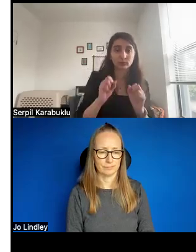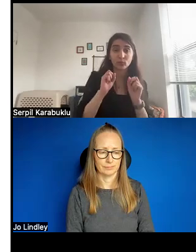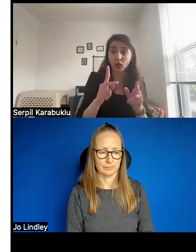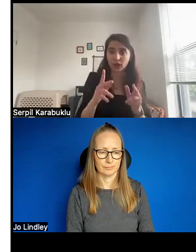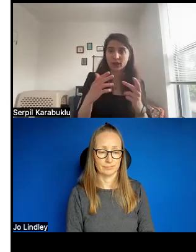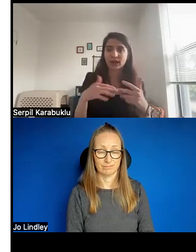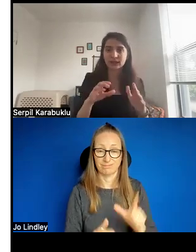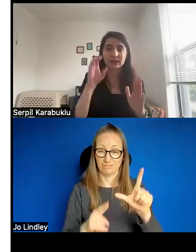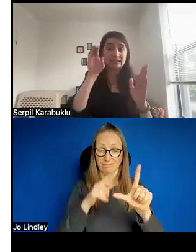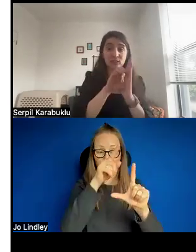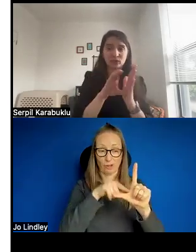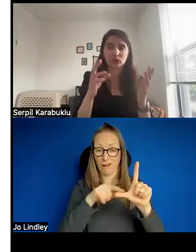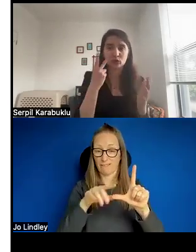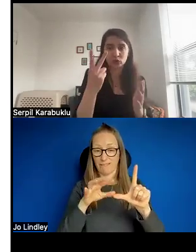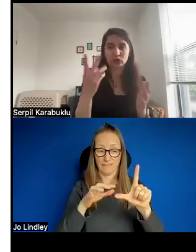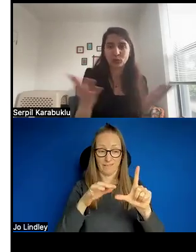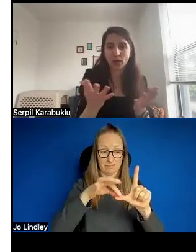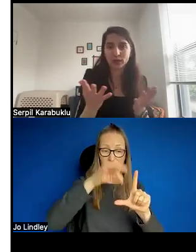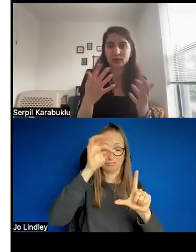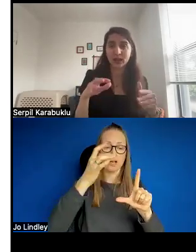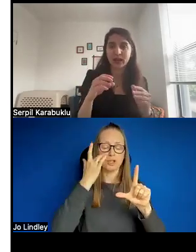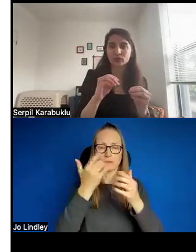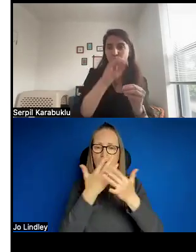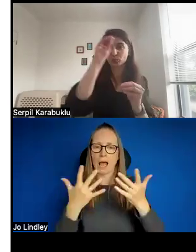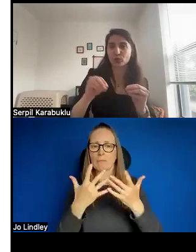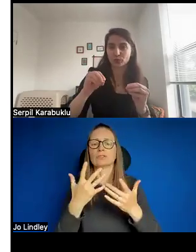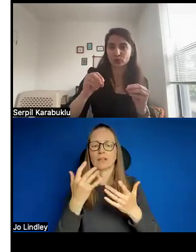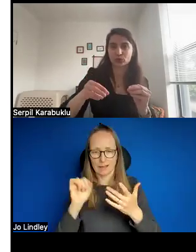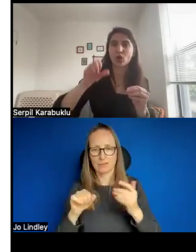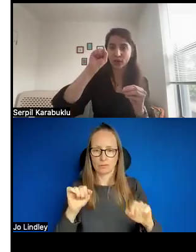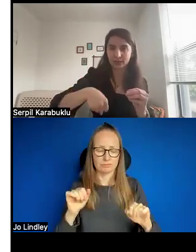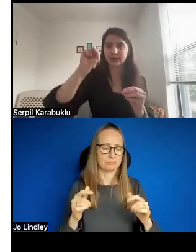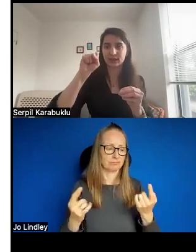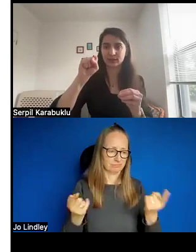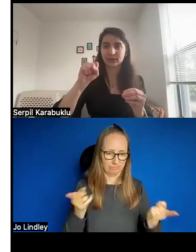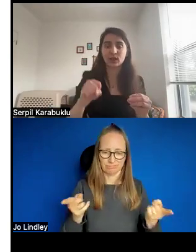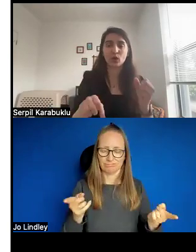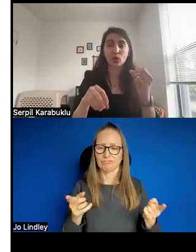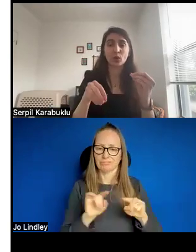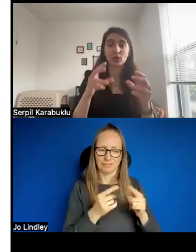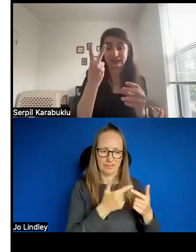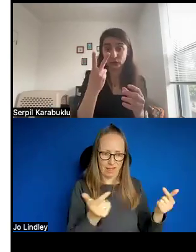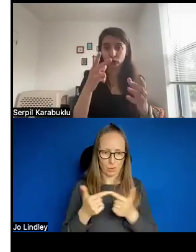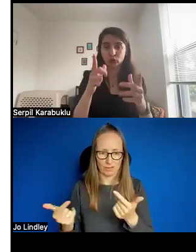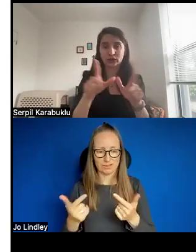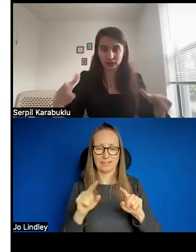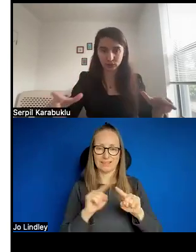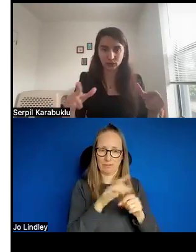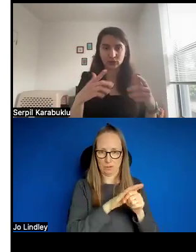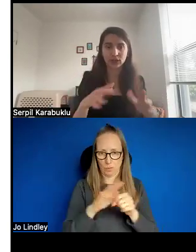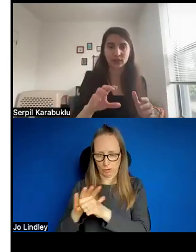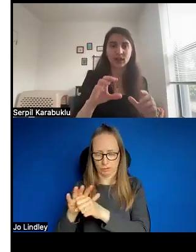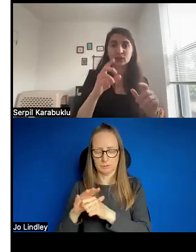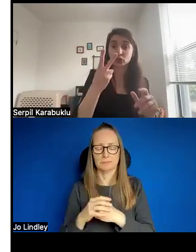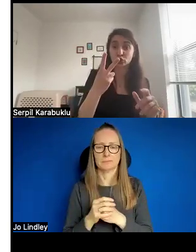In this graph, we are seeing the proportions of head nods across languages and the conditions. And what we